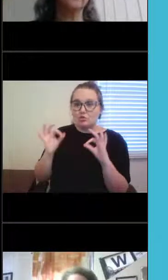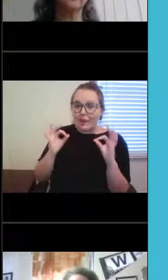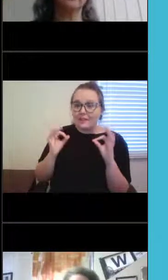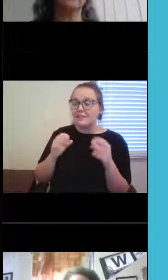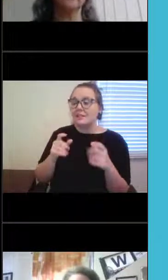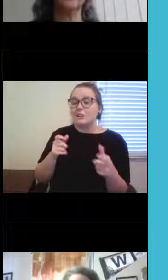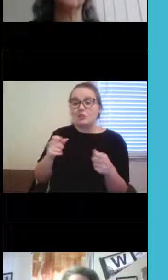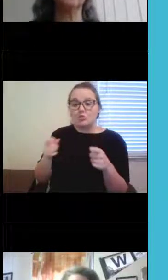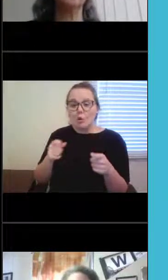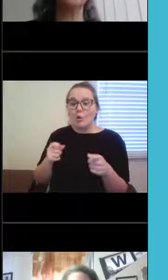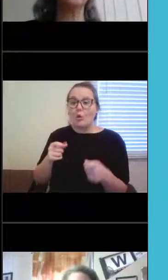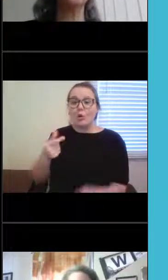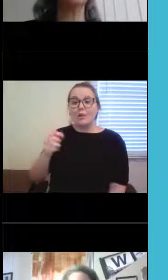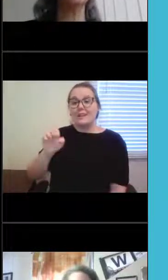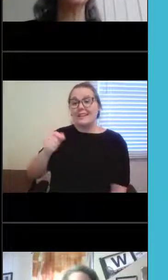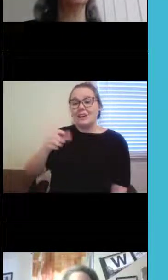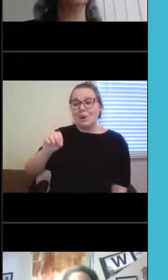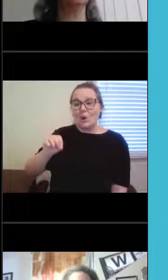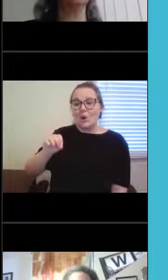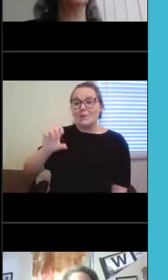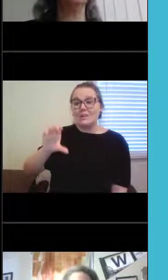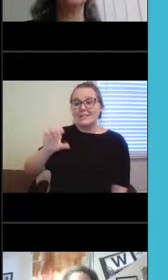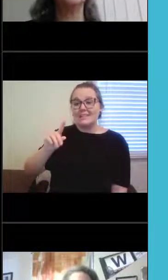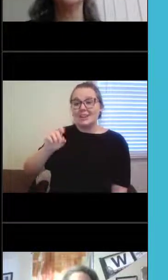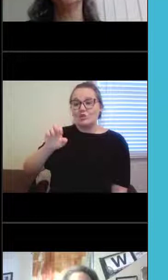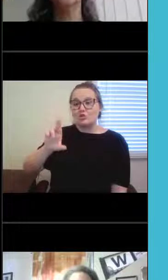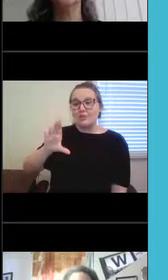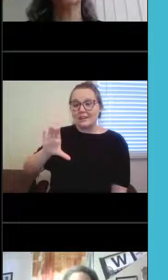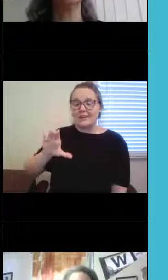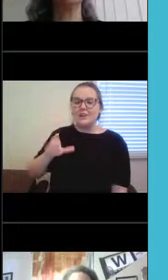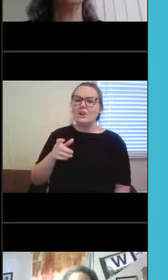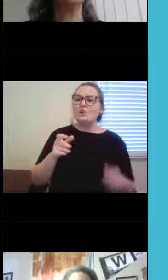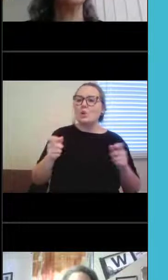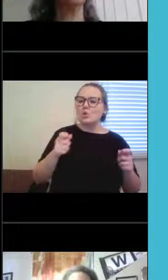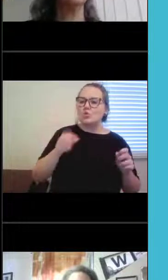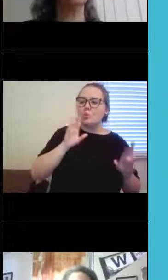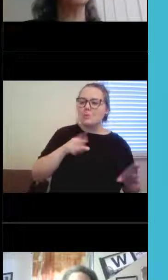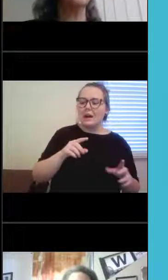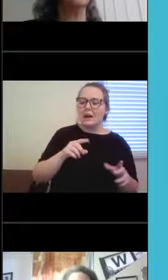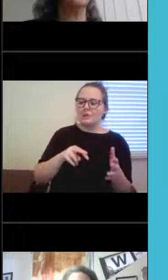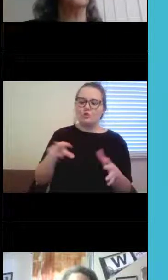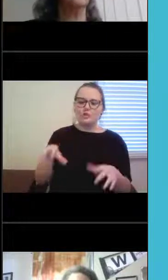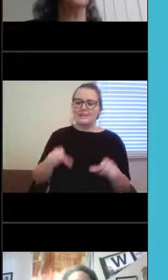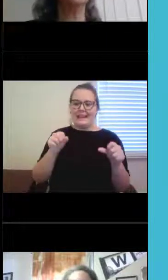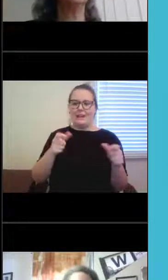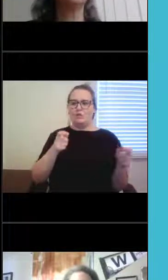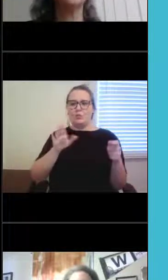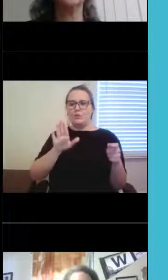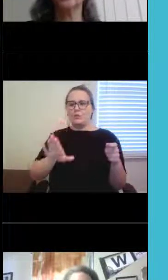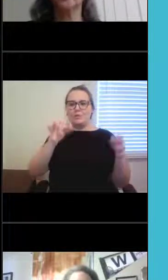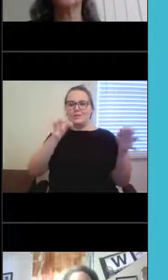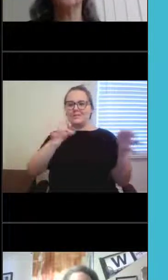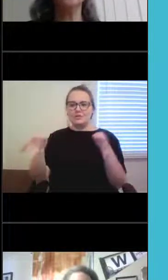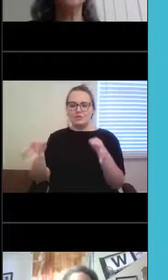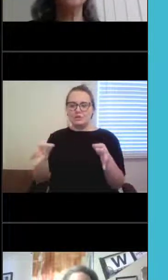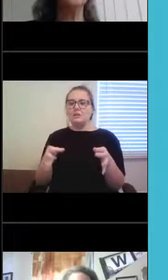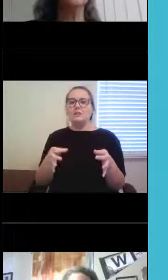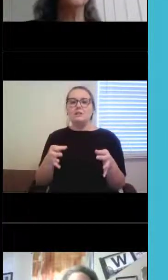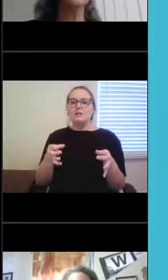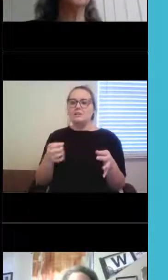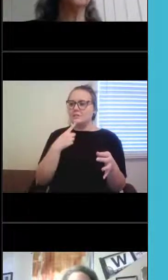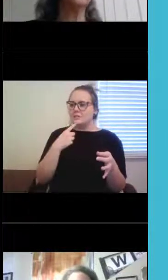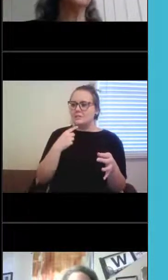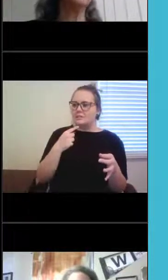or egocentric responses. And again, by controlling it, you can just be taking control of your decisions, telling you what to